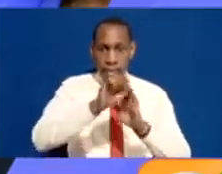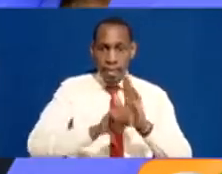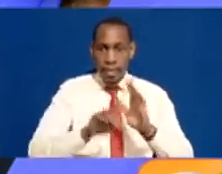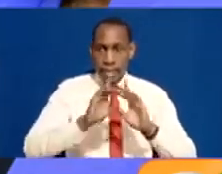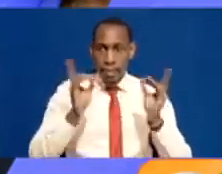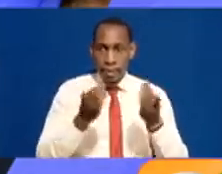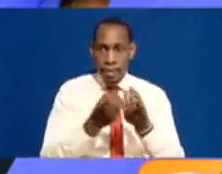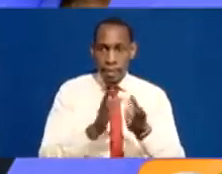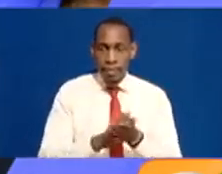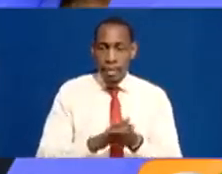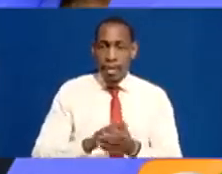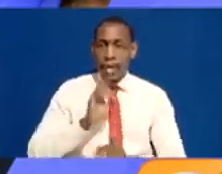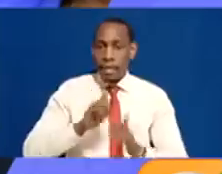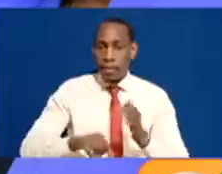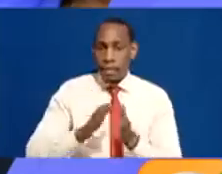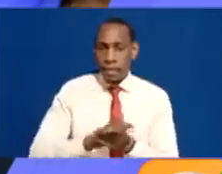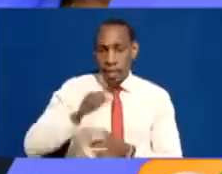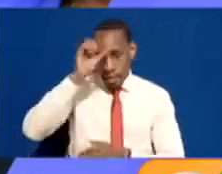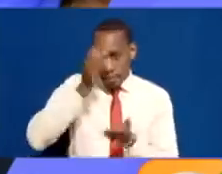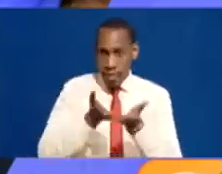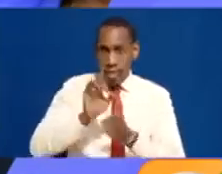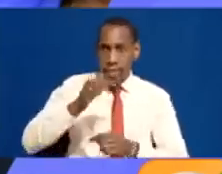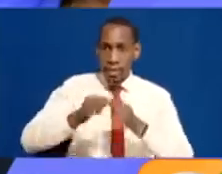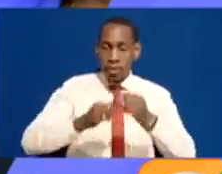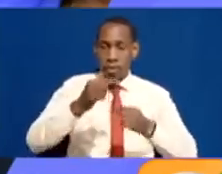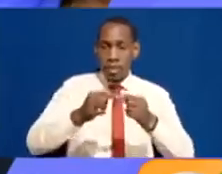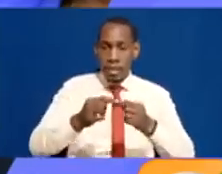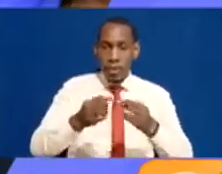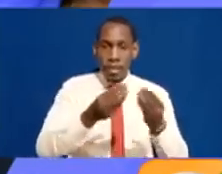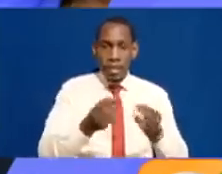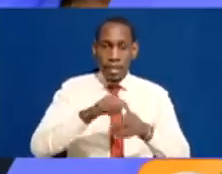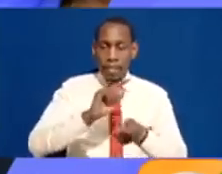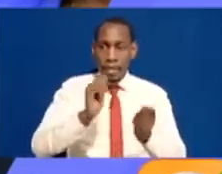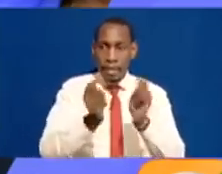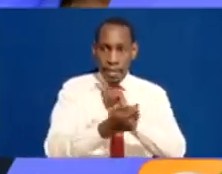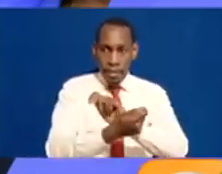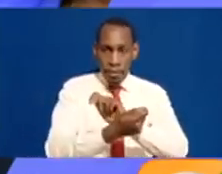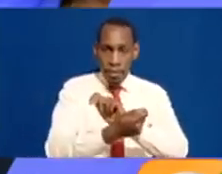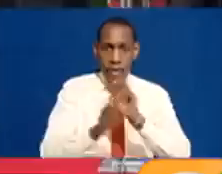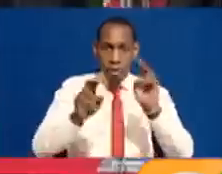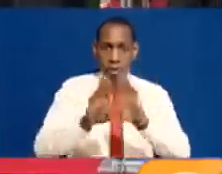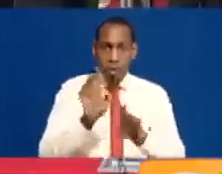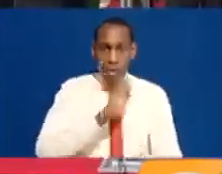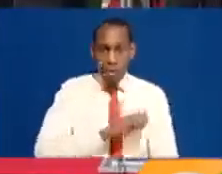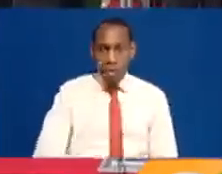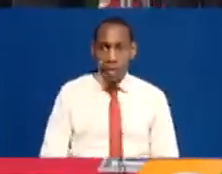departments." Kobia says government services must continue smoothly during the transition. End of quote.